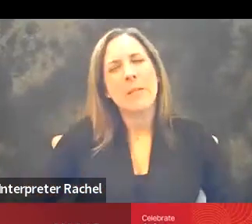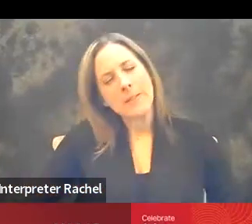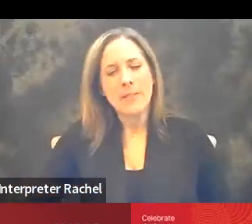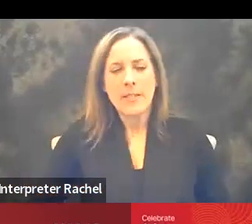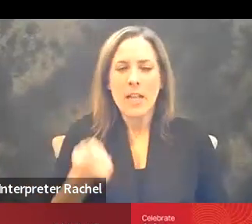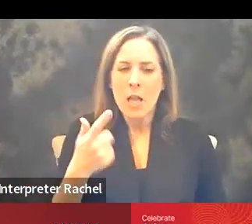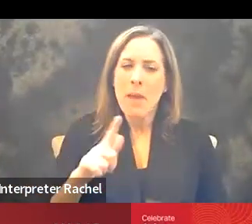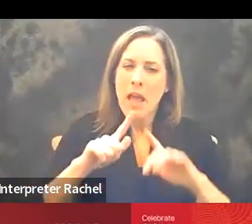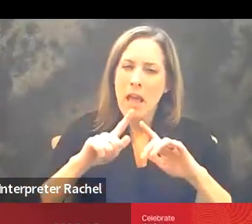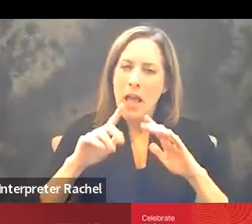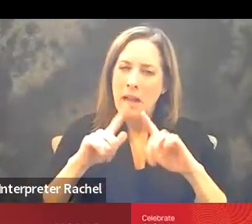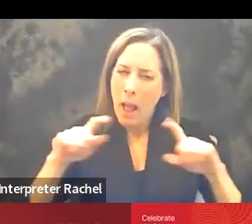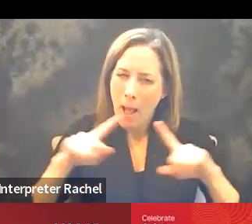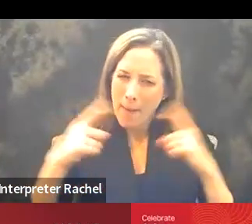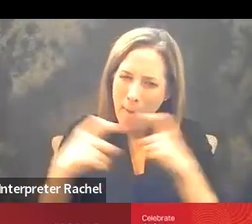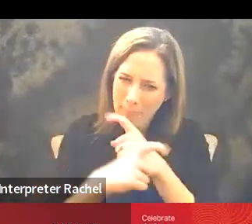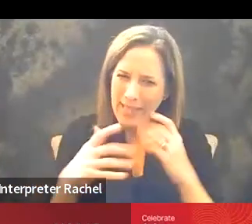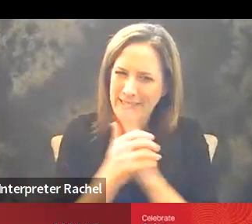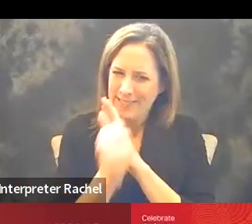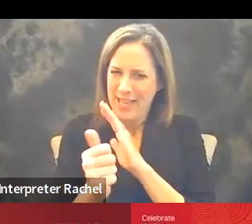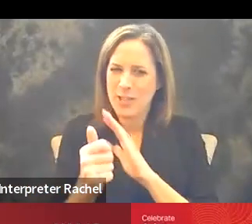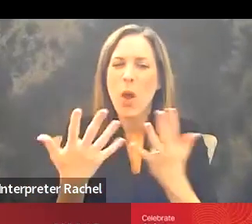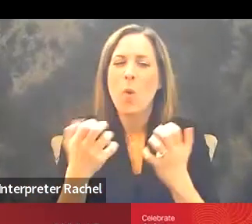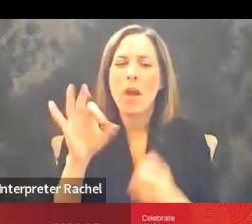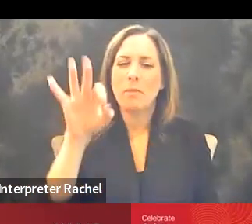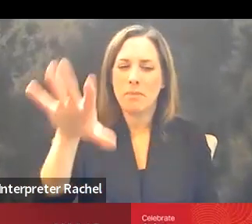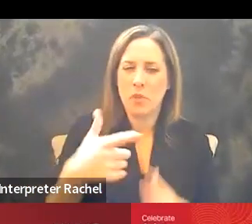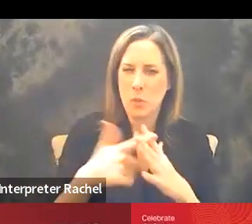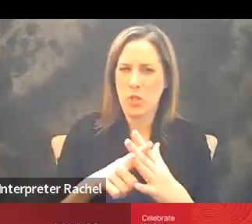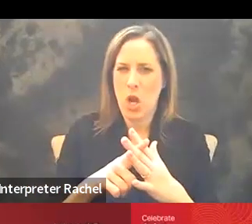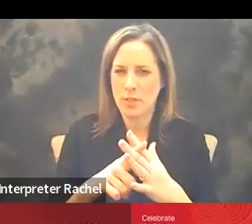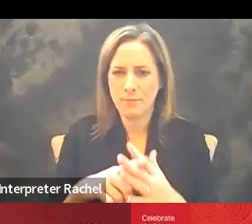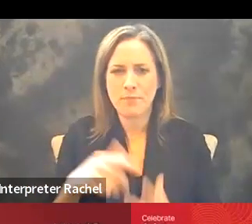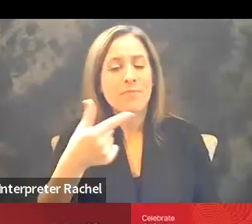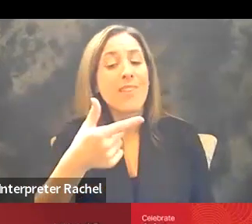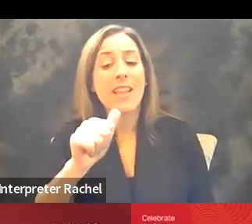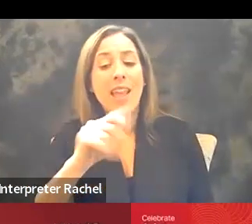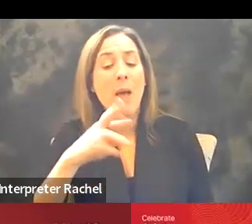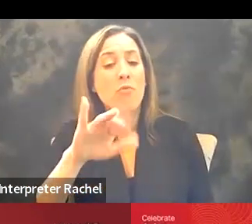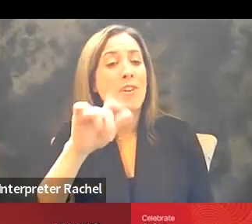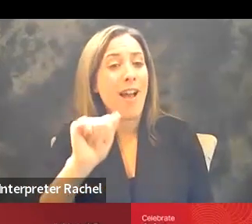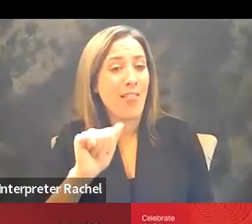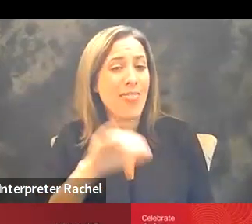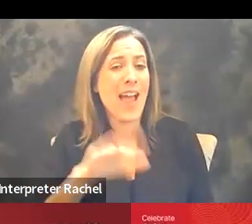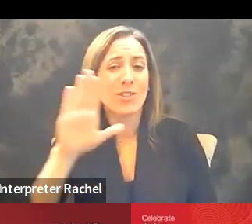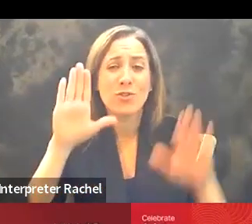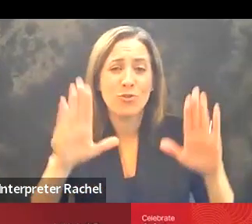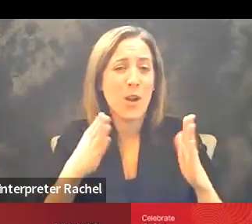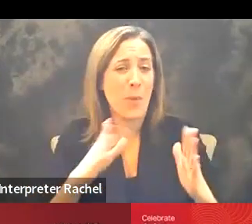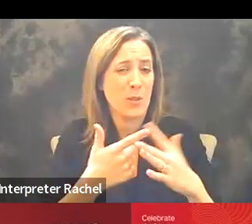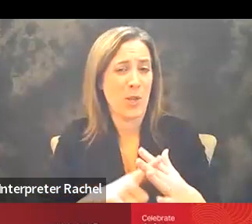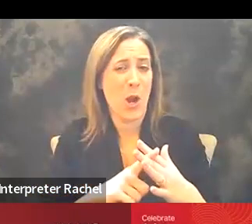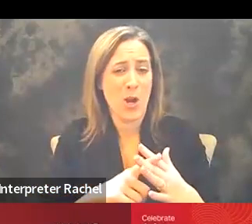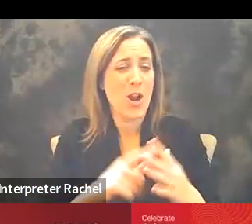set of skills. So I just wanted to throw that out there to start us off. That's a great way to get started. What are we even talking about today, right?